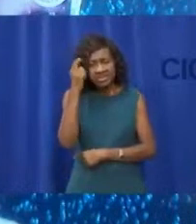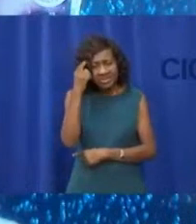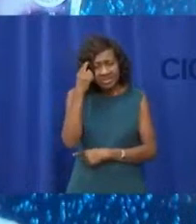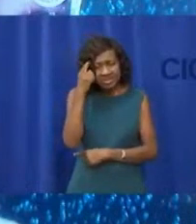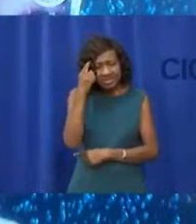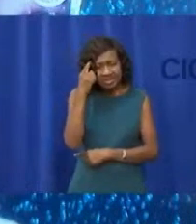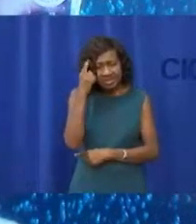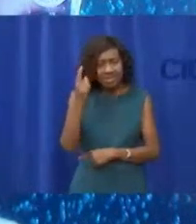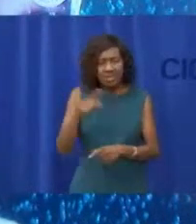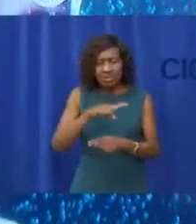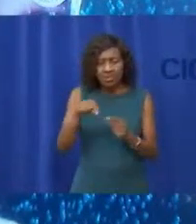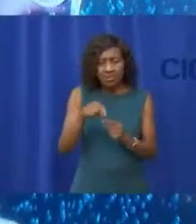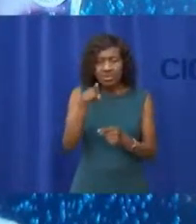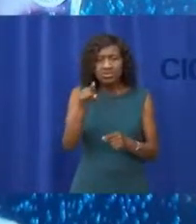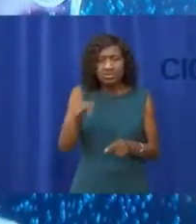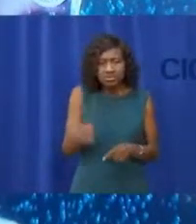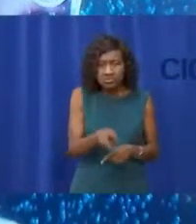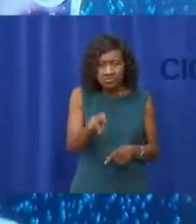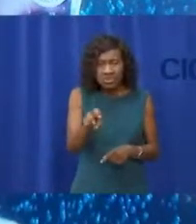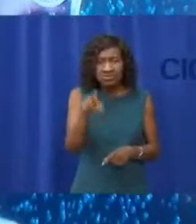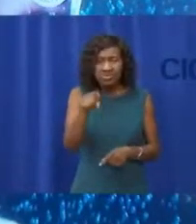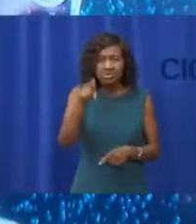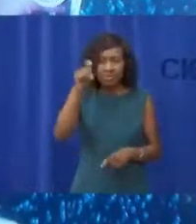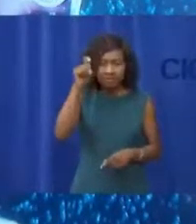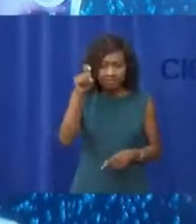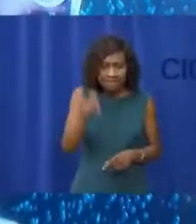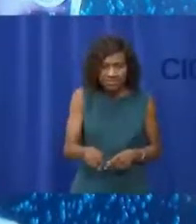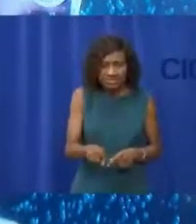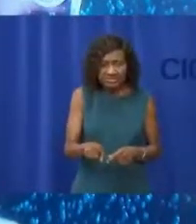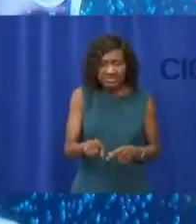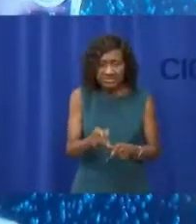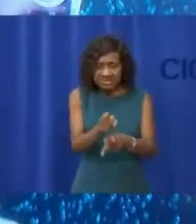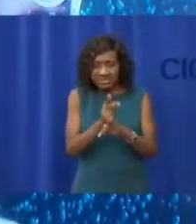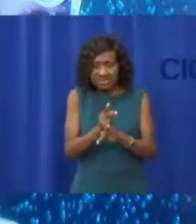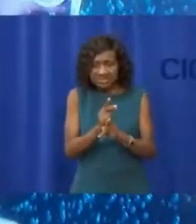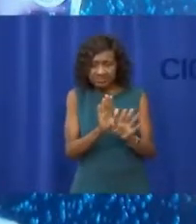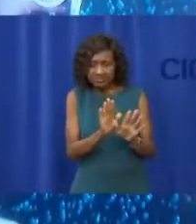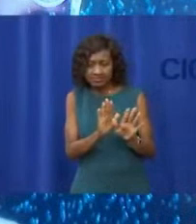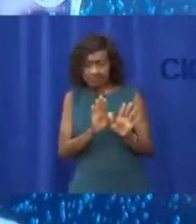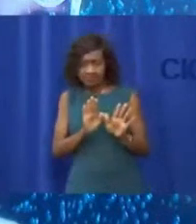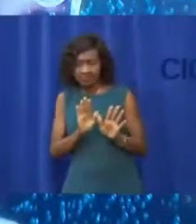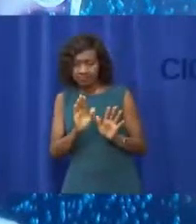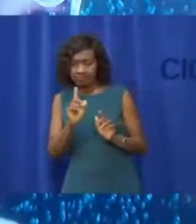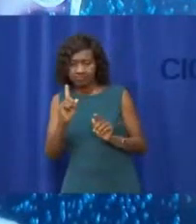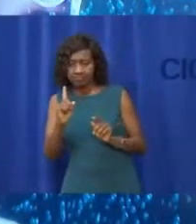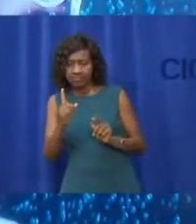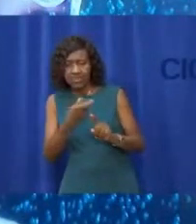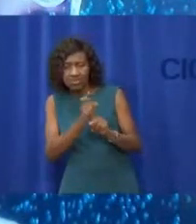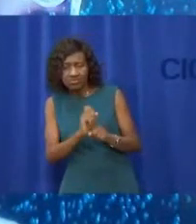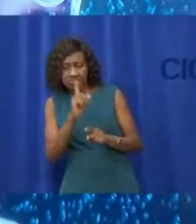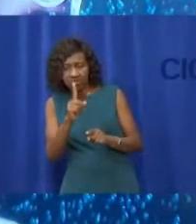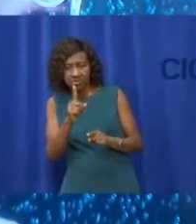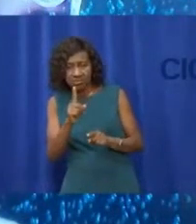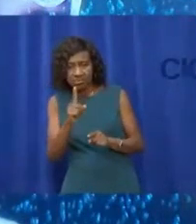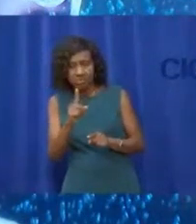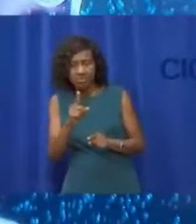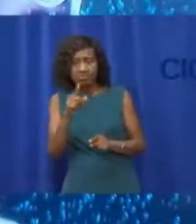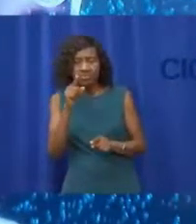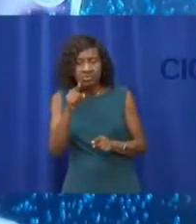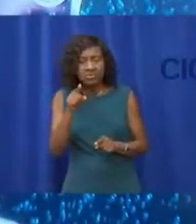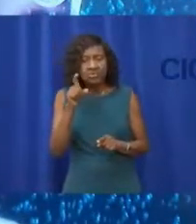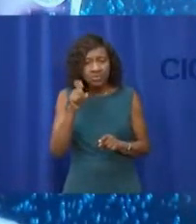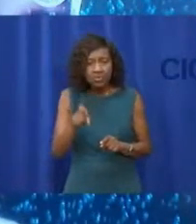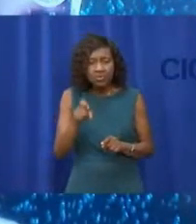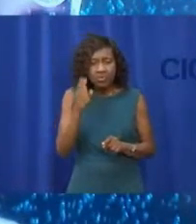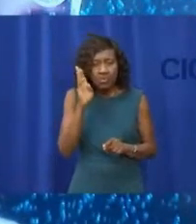island and to keep that virus out of your little space. And if you do that, you'll be okay.